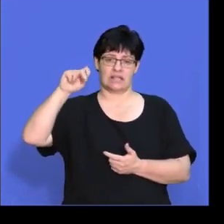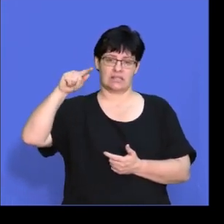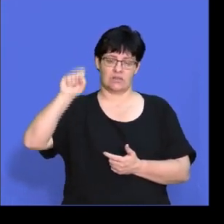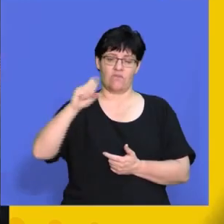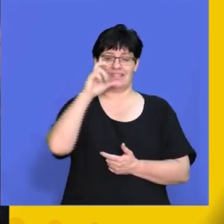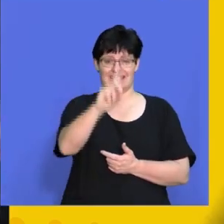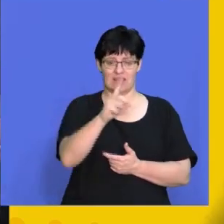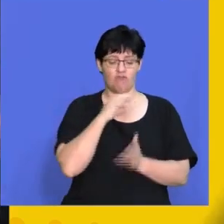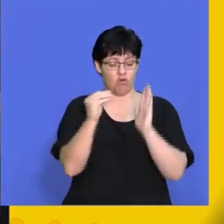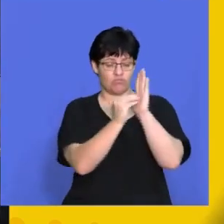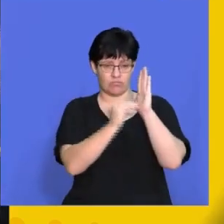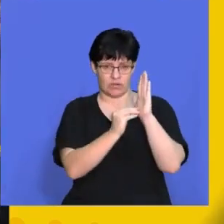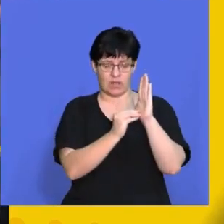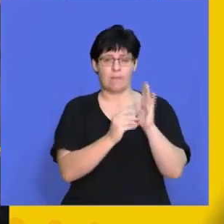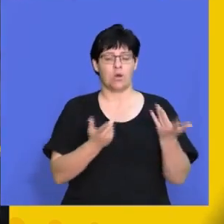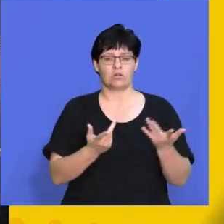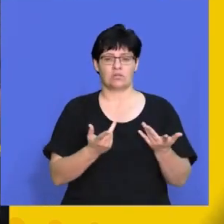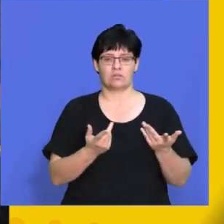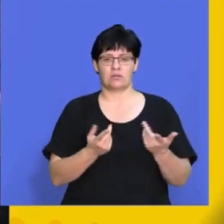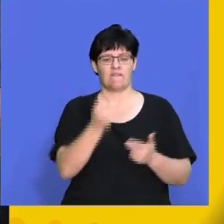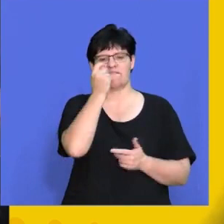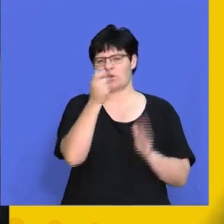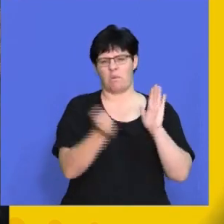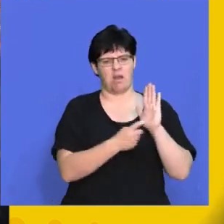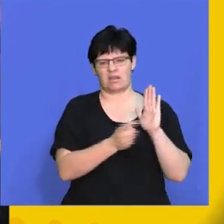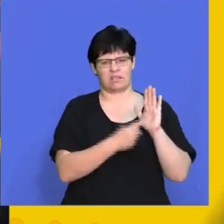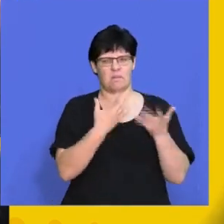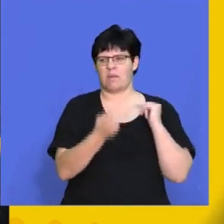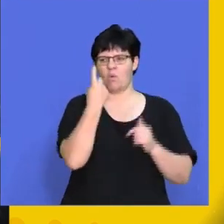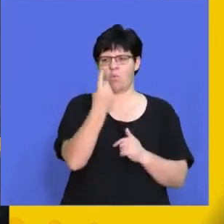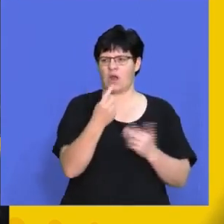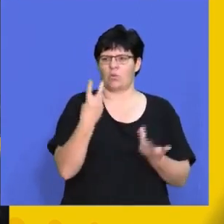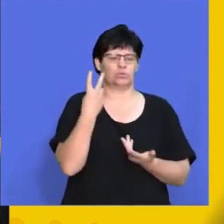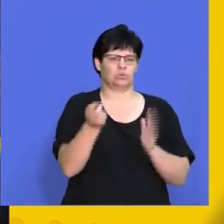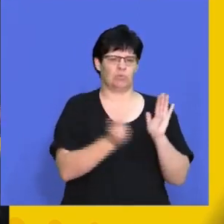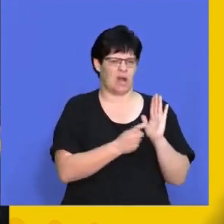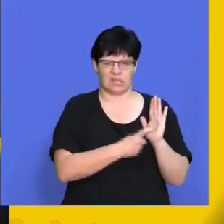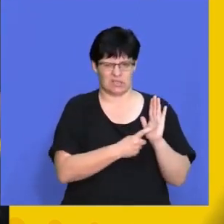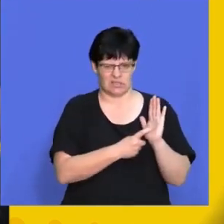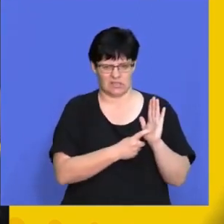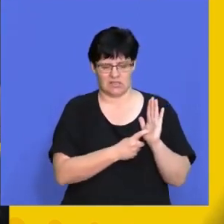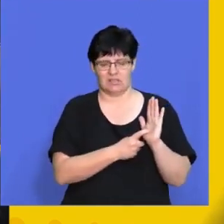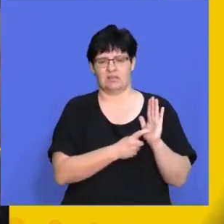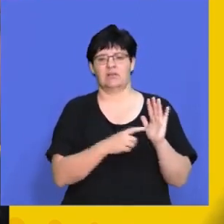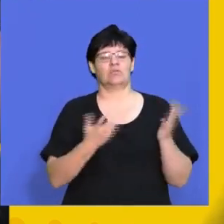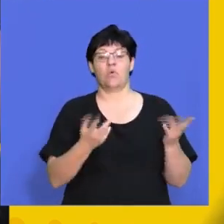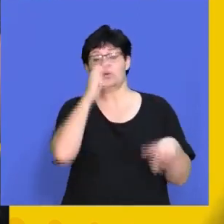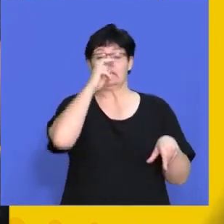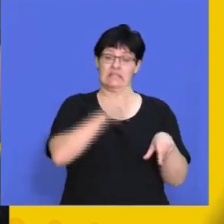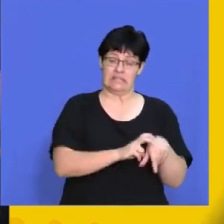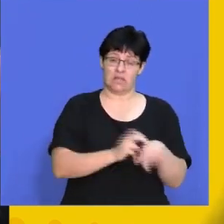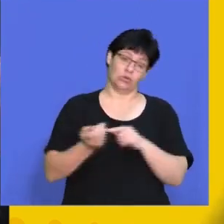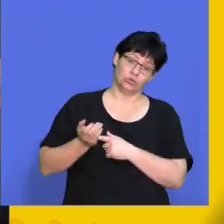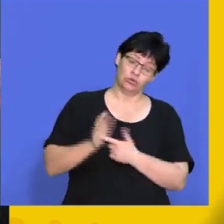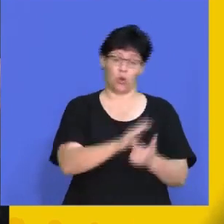write down coordinates, it's probably going to be out of very few marks, possibly 1 or 2 marks only, and you don't necessarily